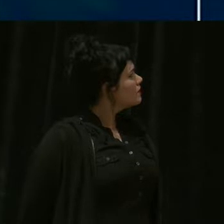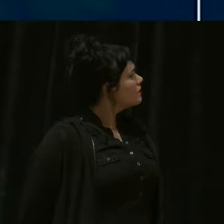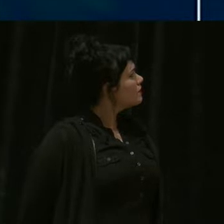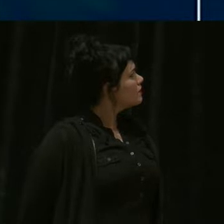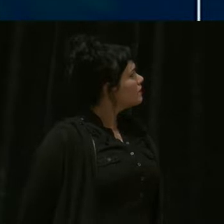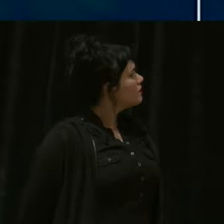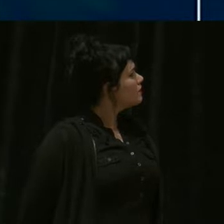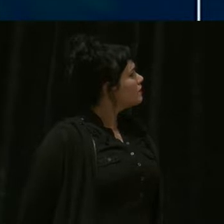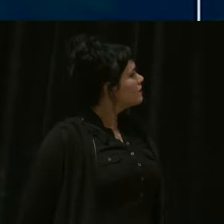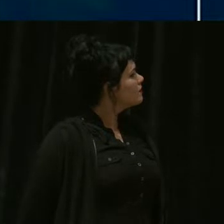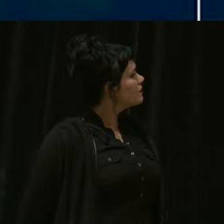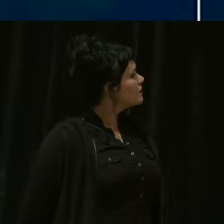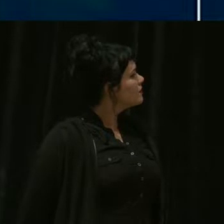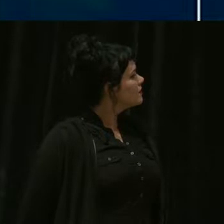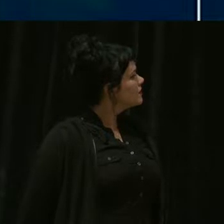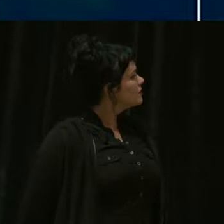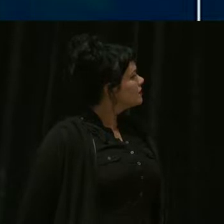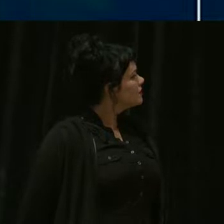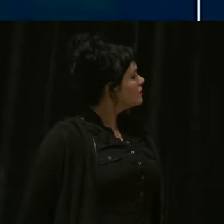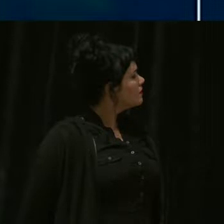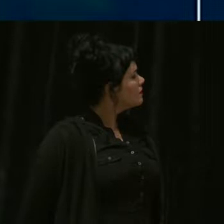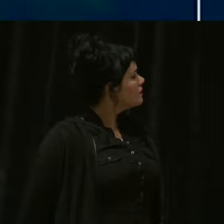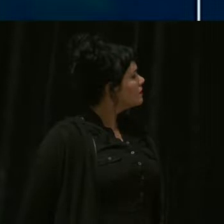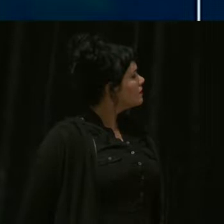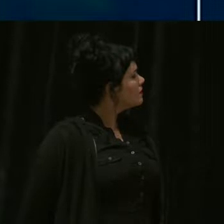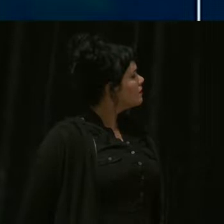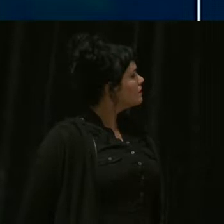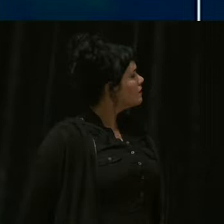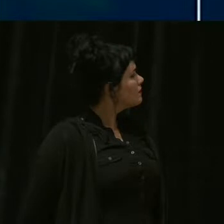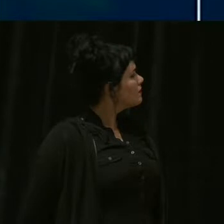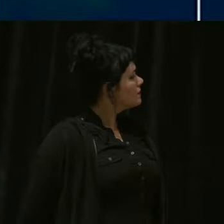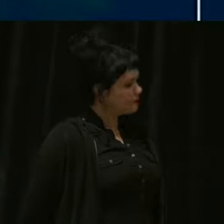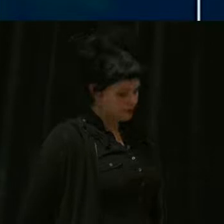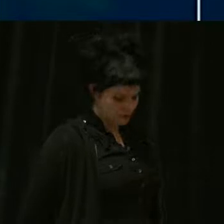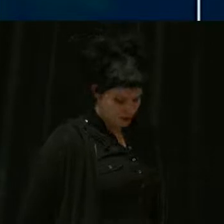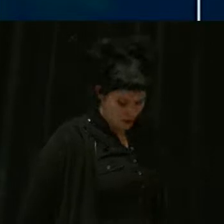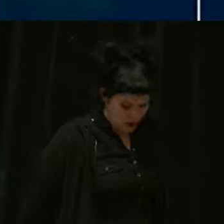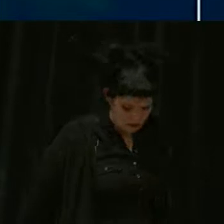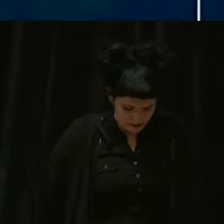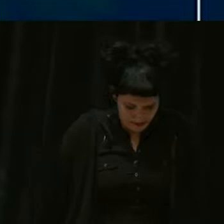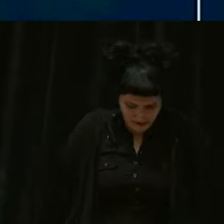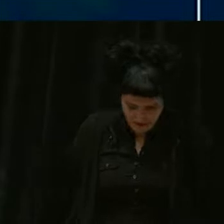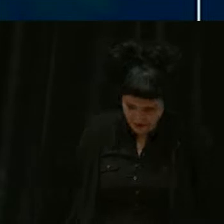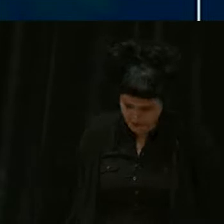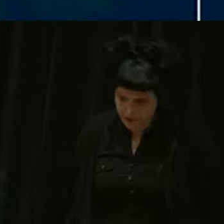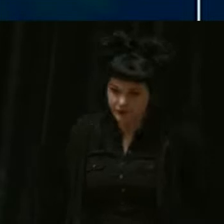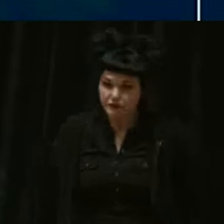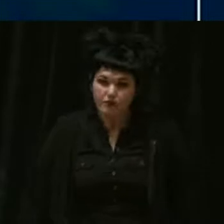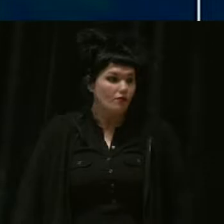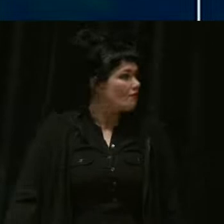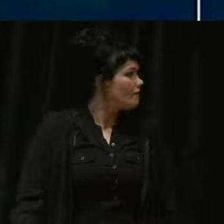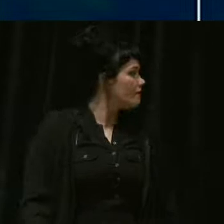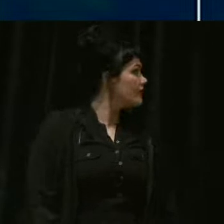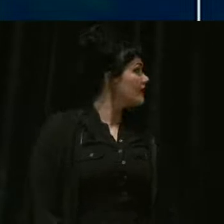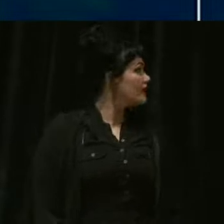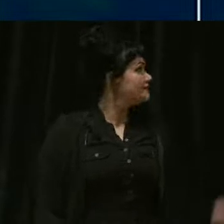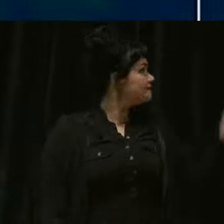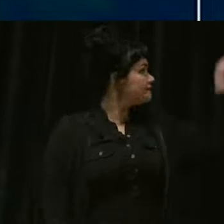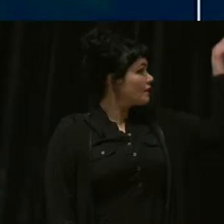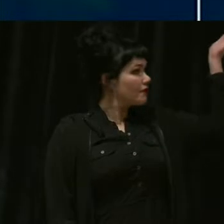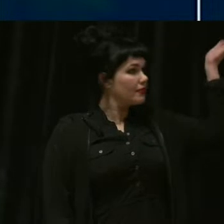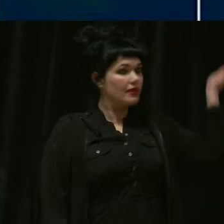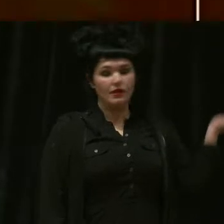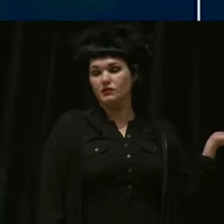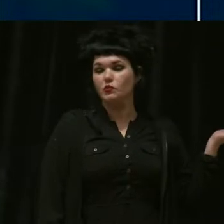to success in creating a welcoming and inclusive environment for all. So this was the